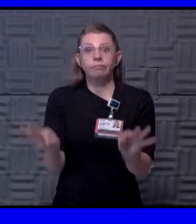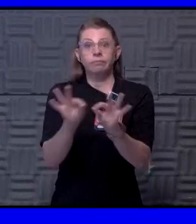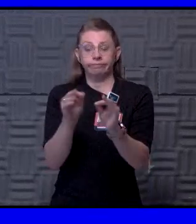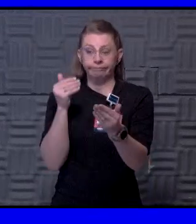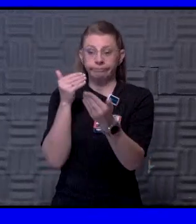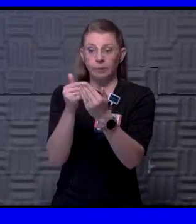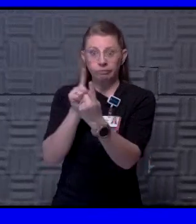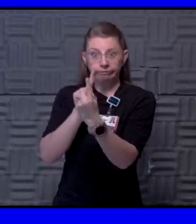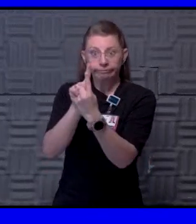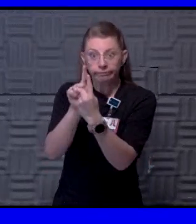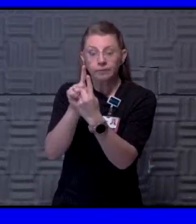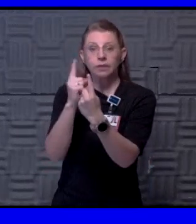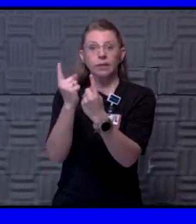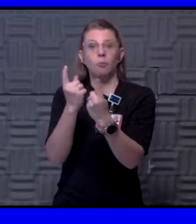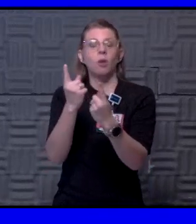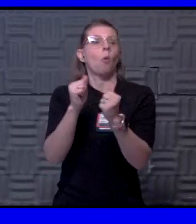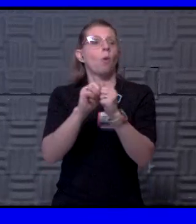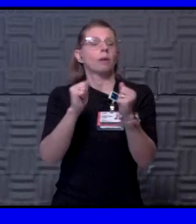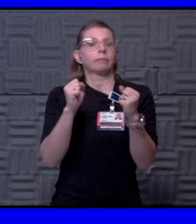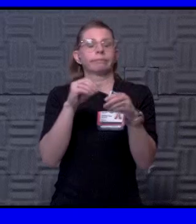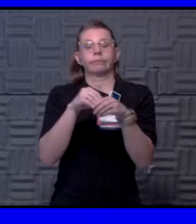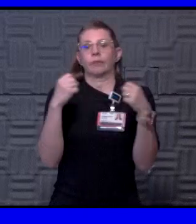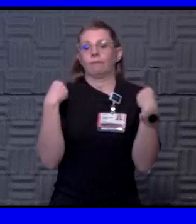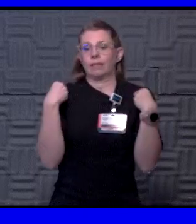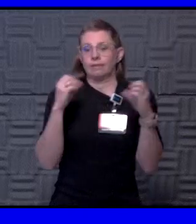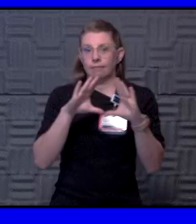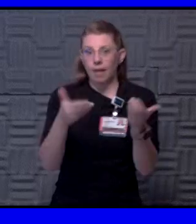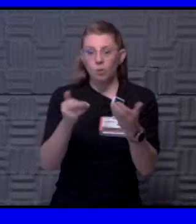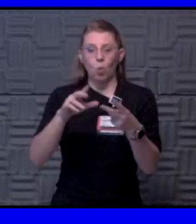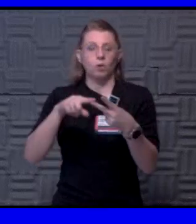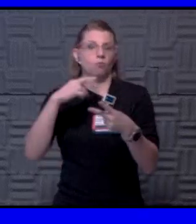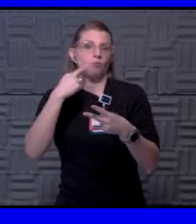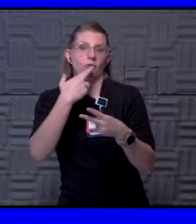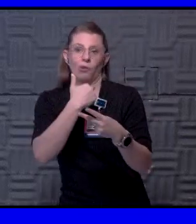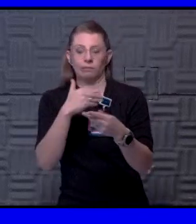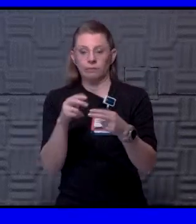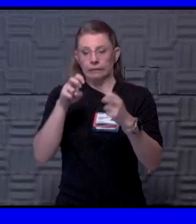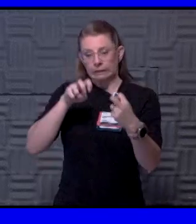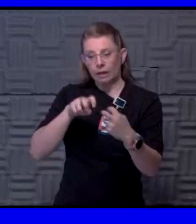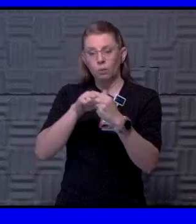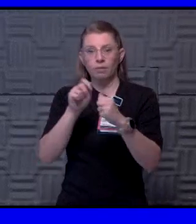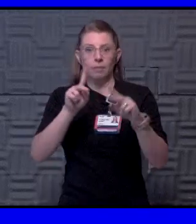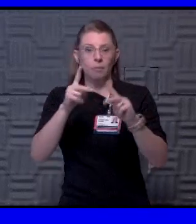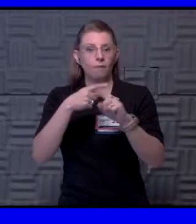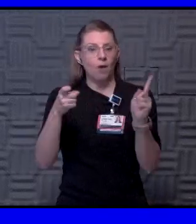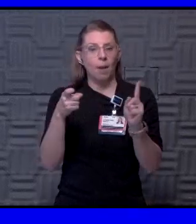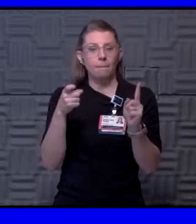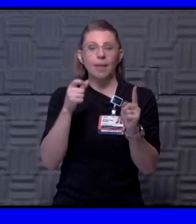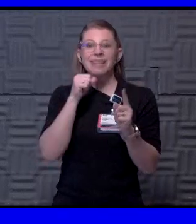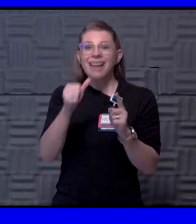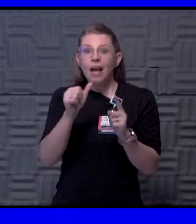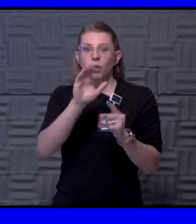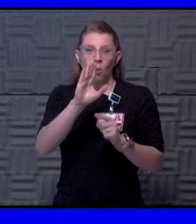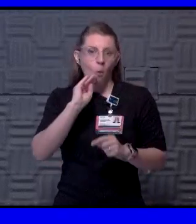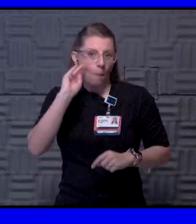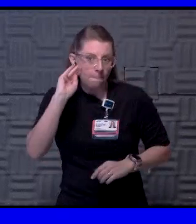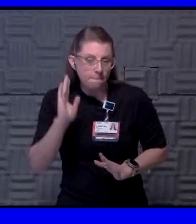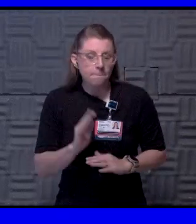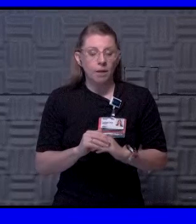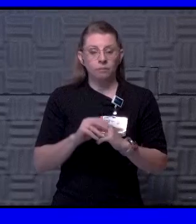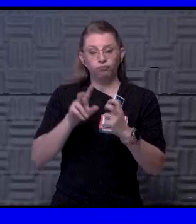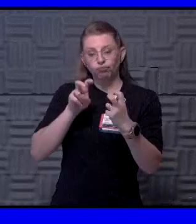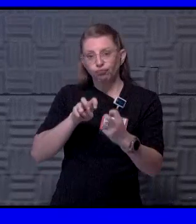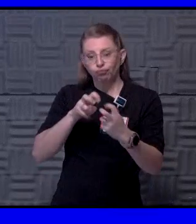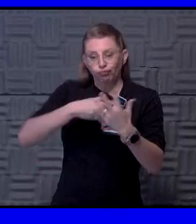proximity with someone, being at a fitness class or a restaurant where you're sitting with people from not your household and in